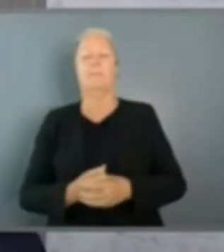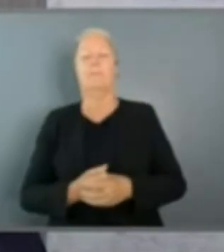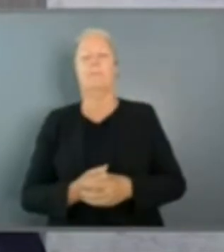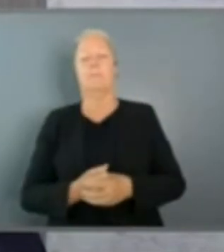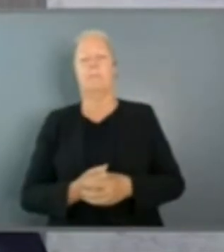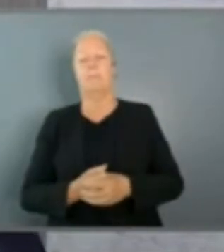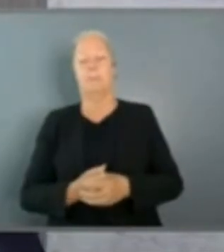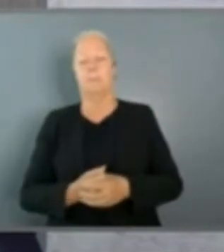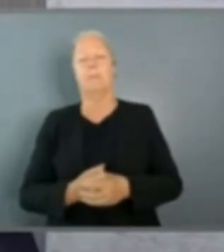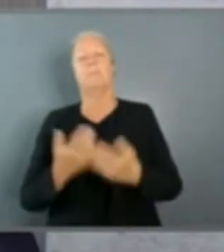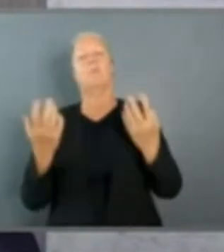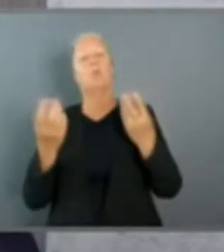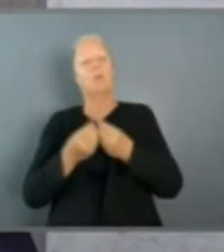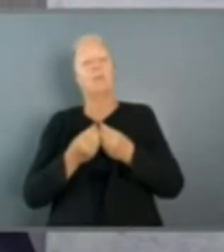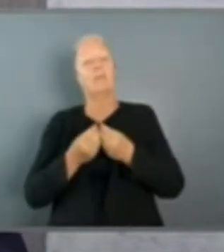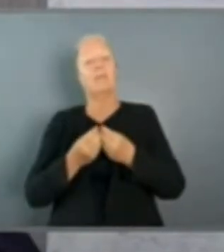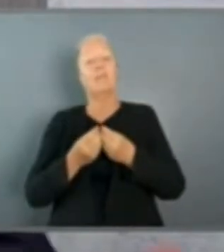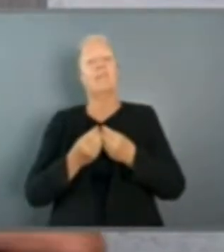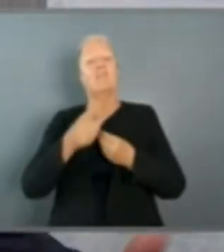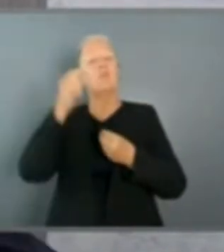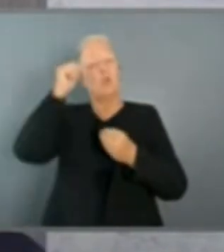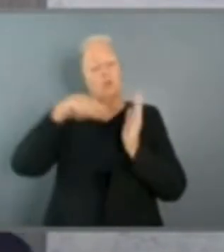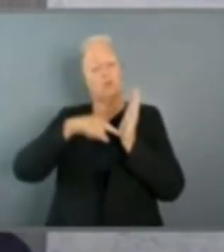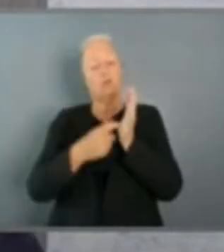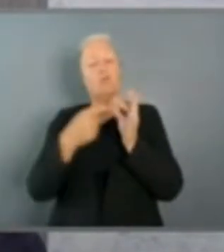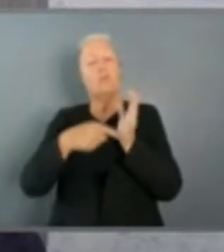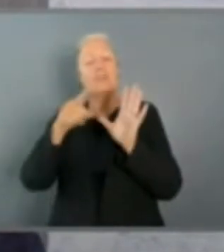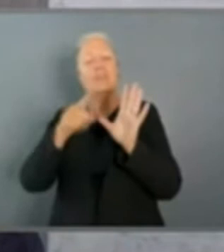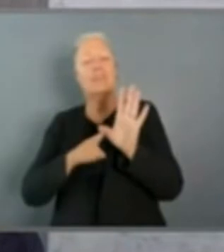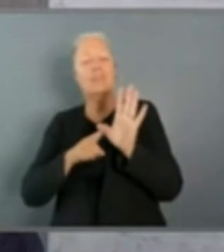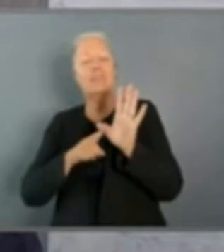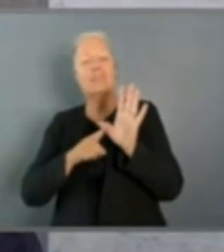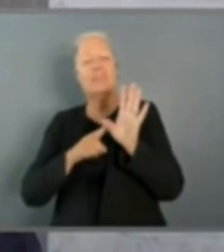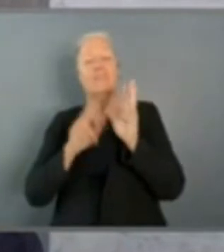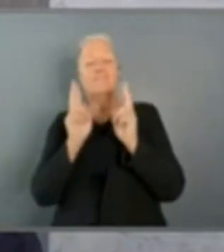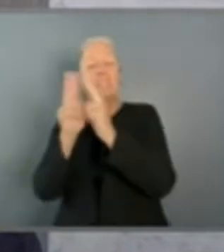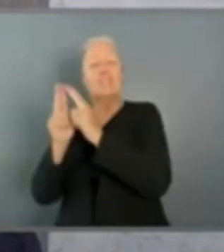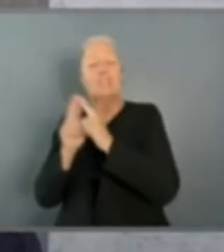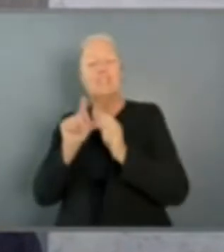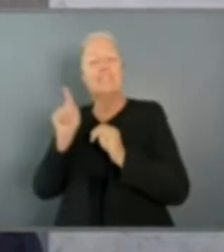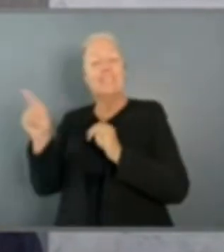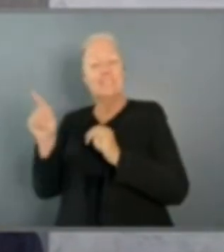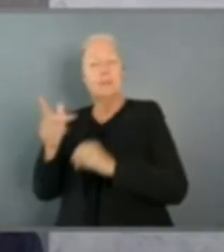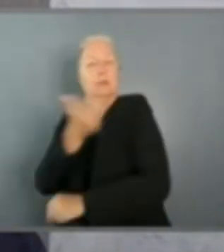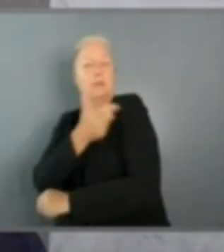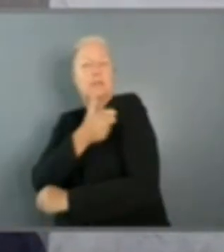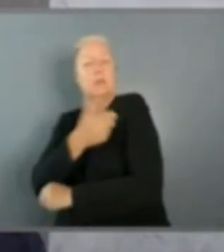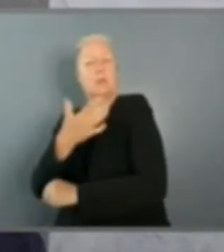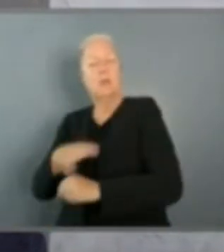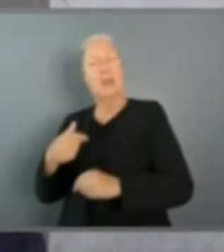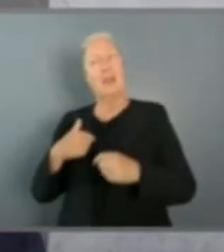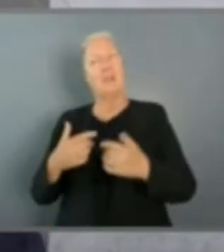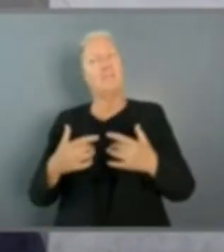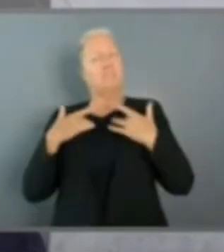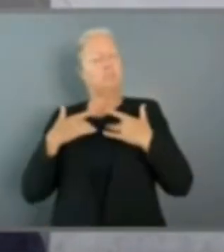of vaccinations, particularly into the treaty villages, which is a key point of interaction, I think will be a very achievable and very practical